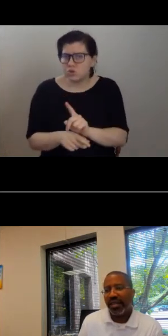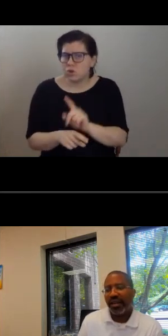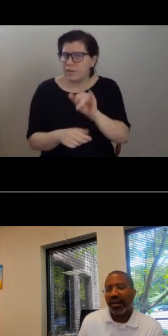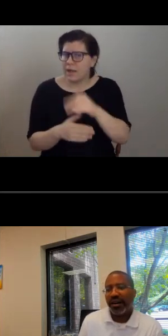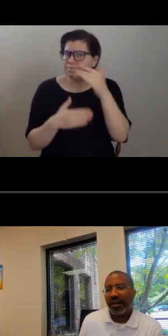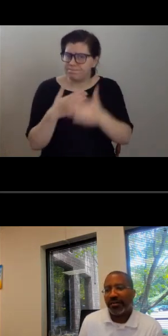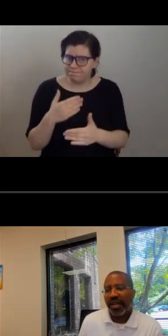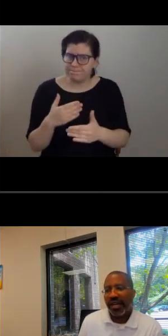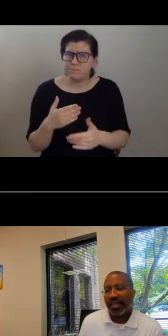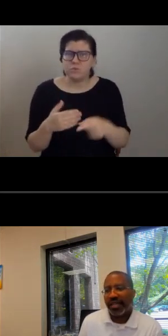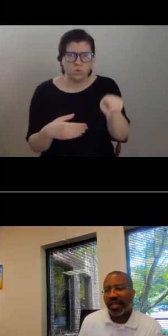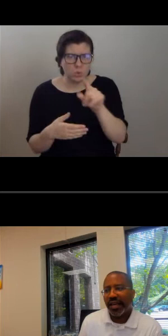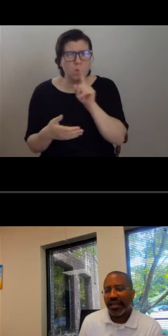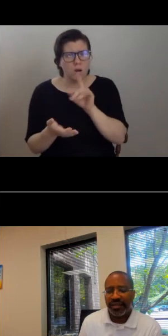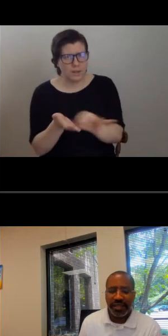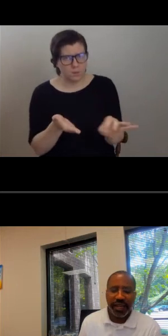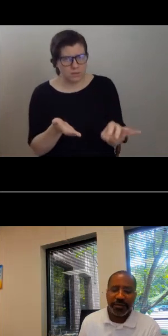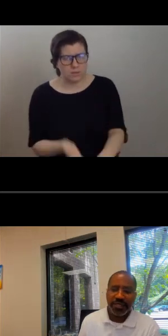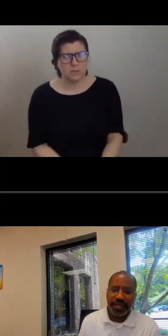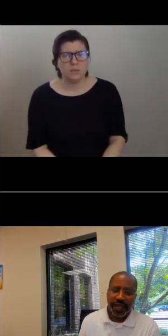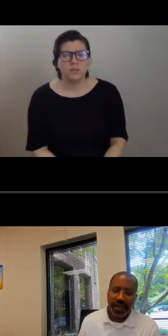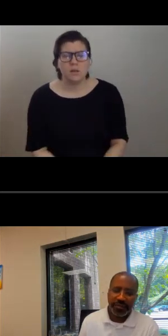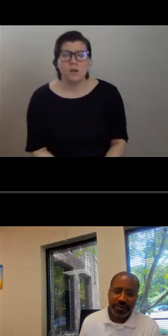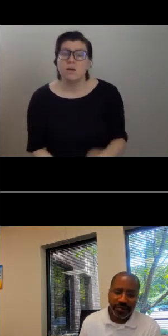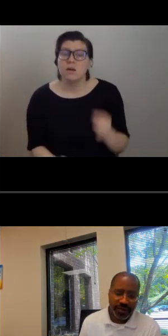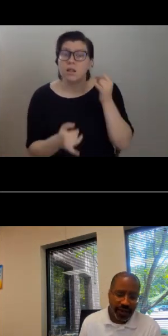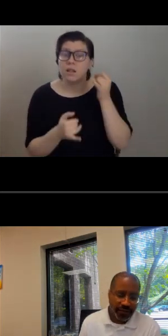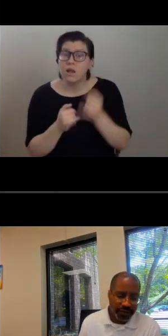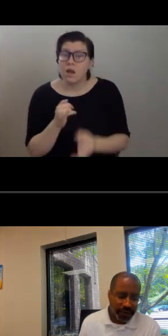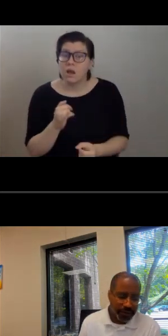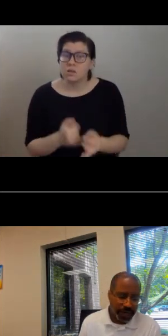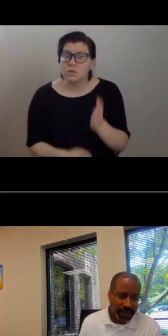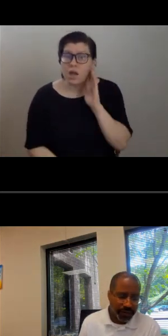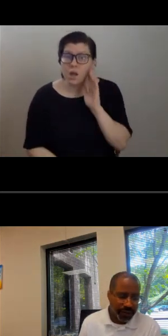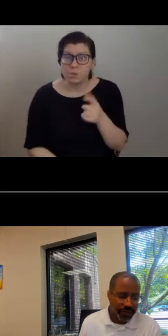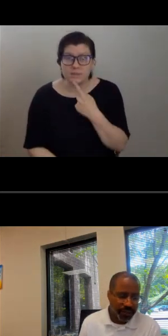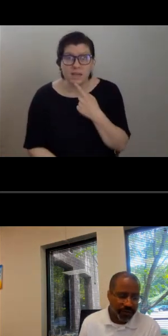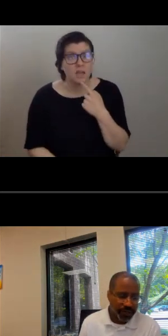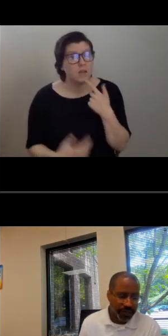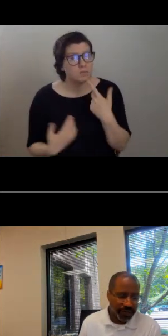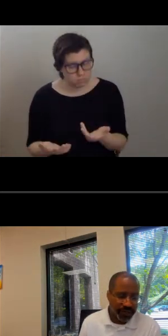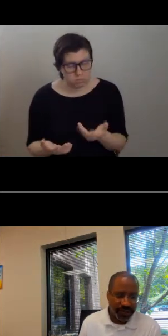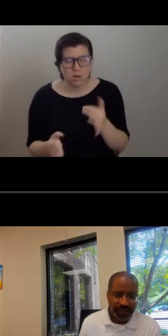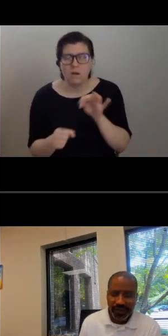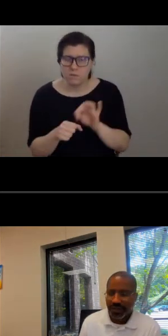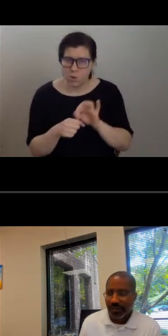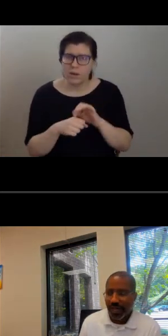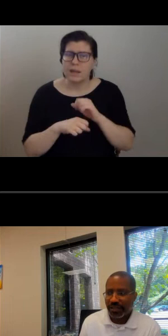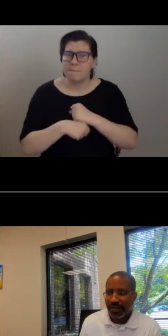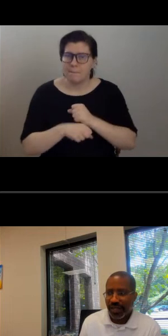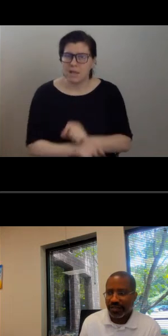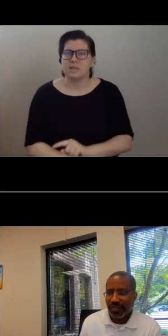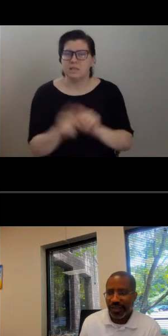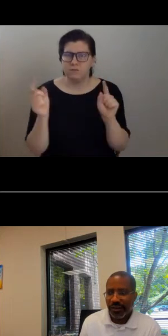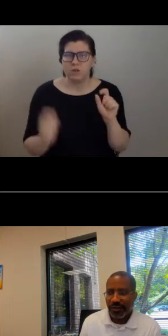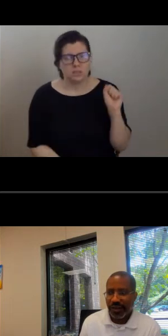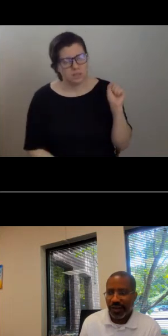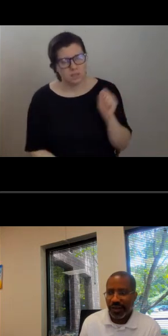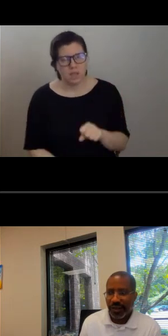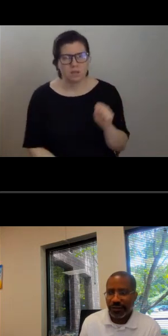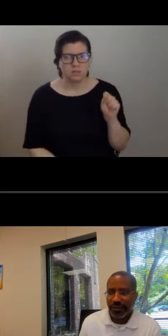counted. And lastly, I would say absolutely, right? Voting makes a huge difference. This is a major